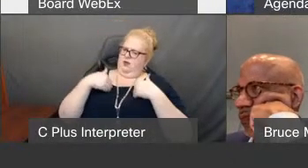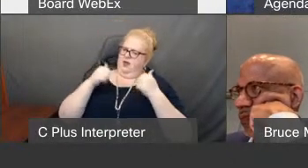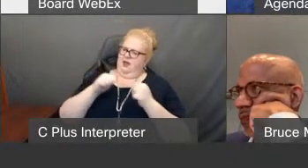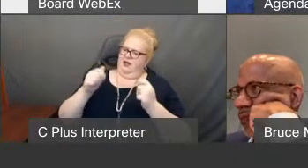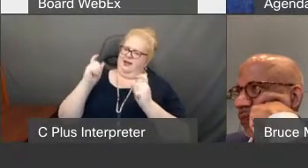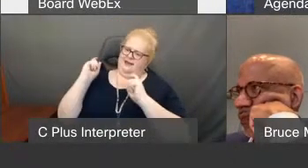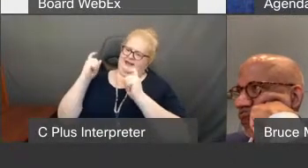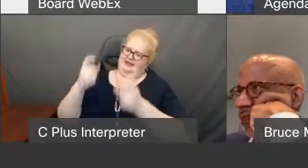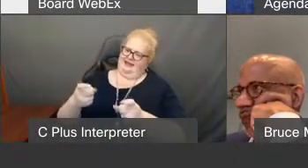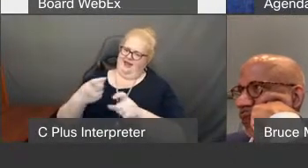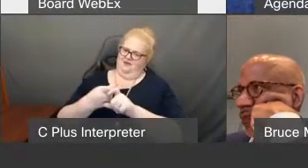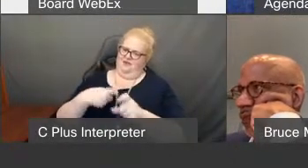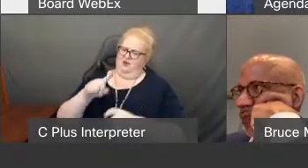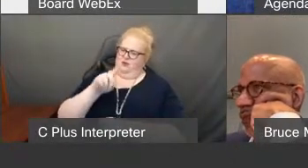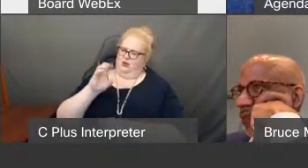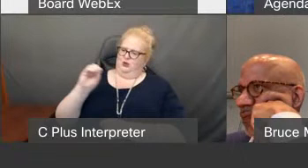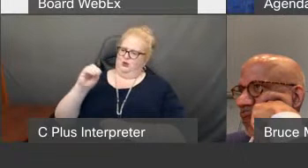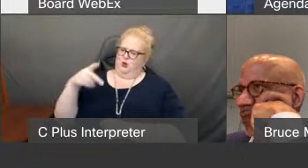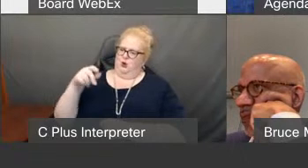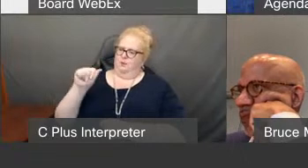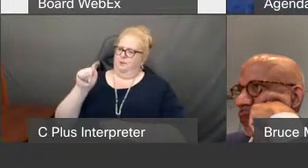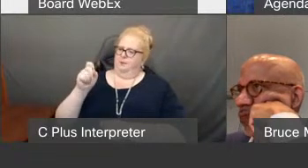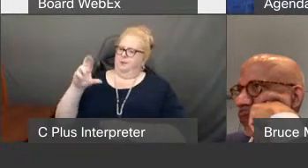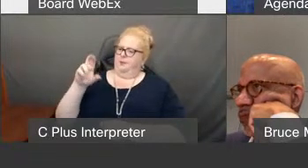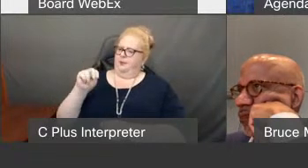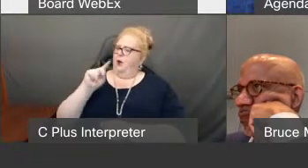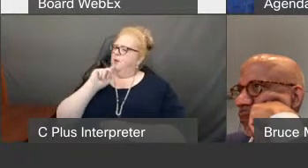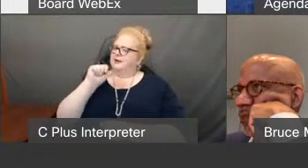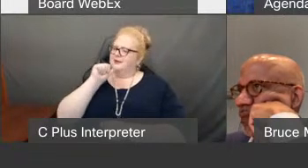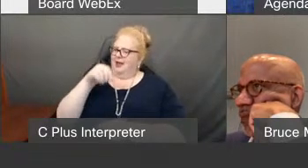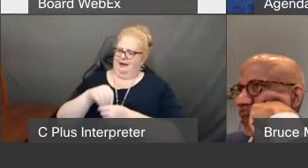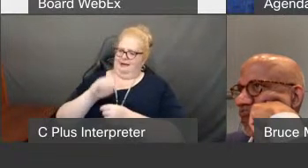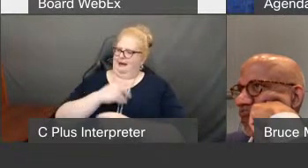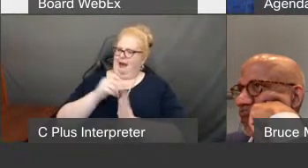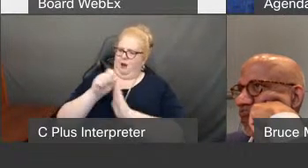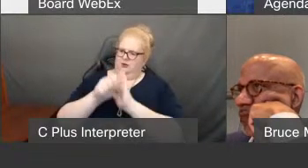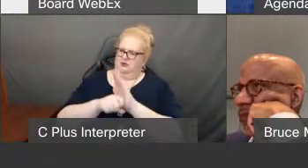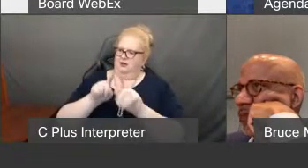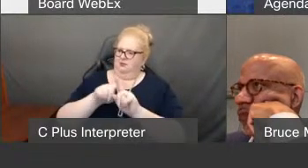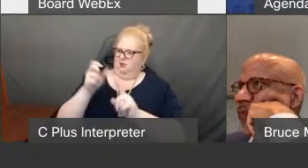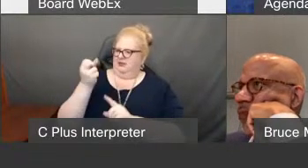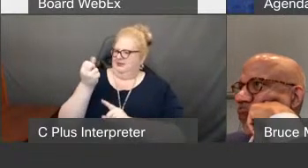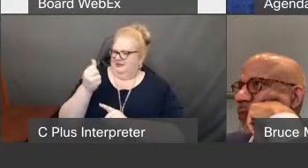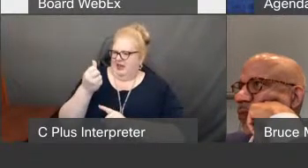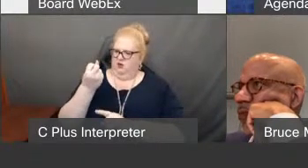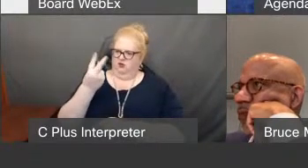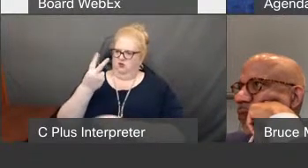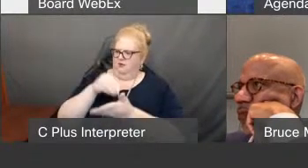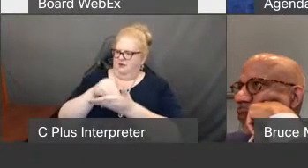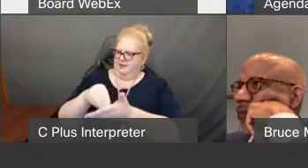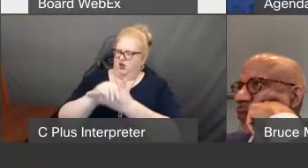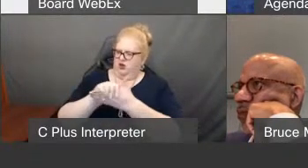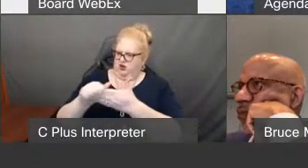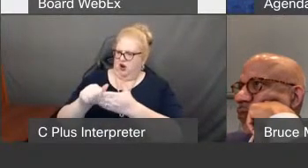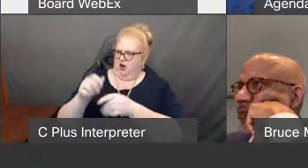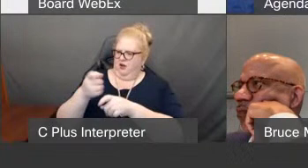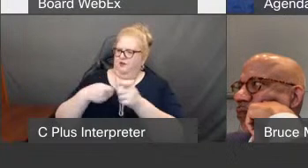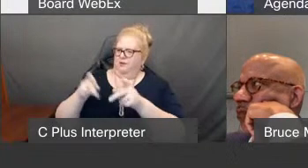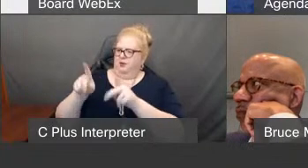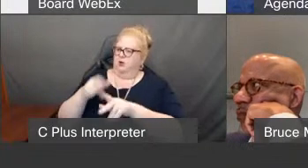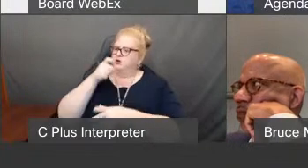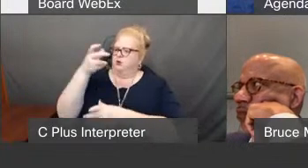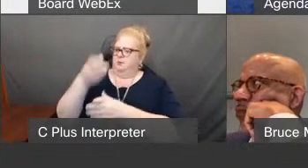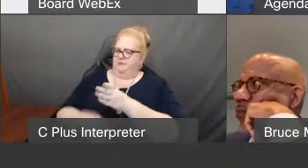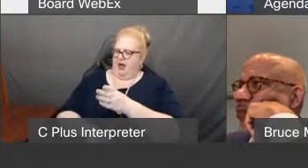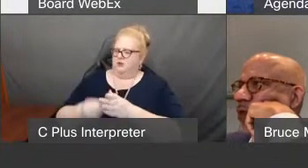patron that wasn't even in the state several years ago, the $10 or $12 million? I mean, we had a huge donation from a patron that passed away that